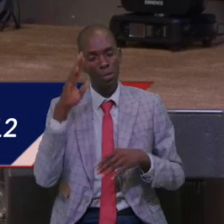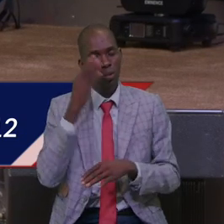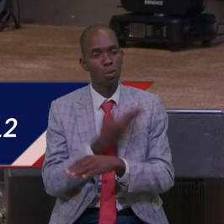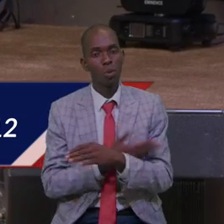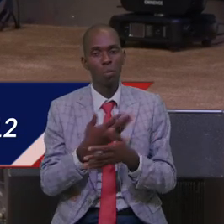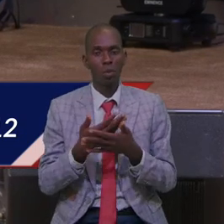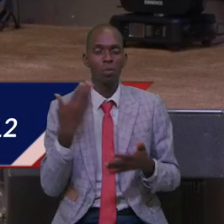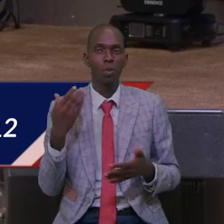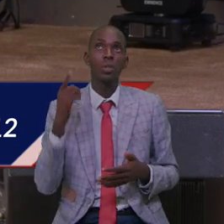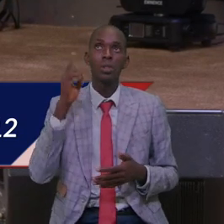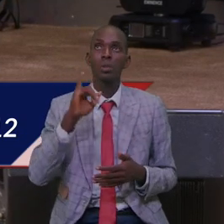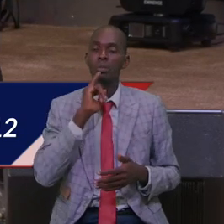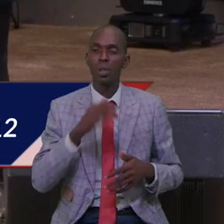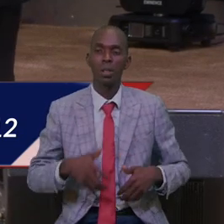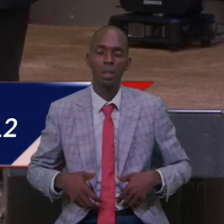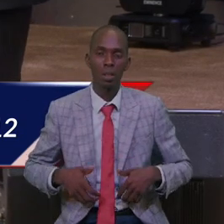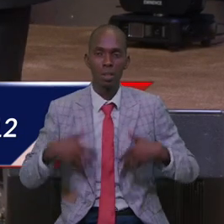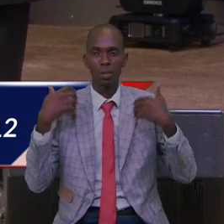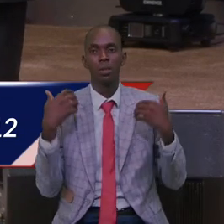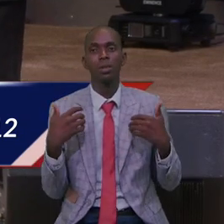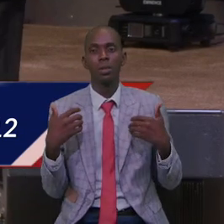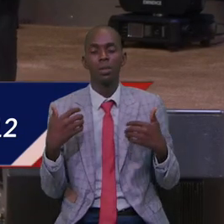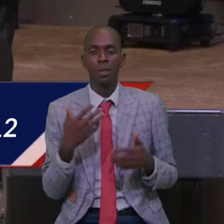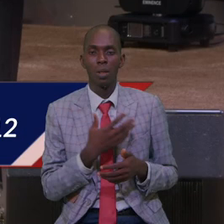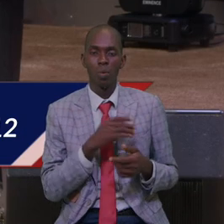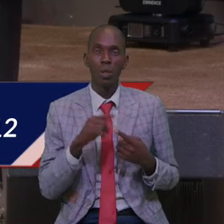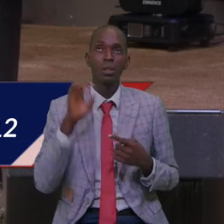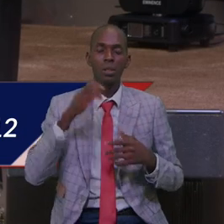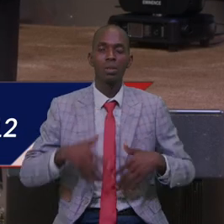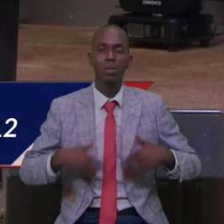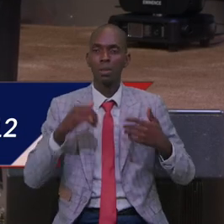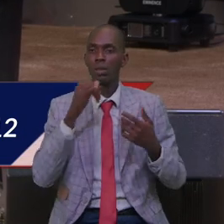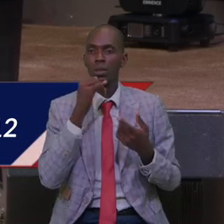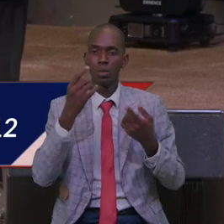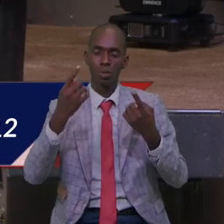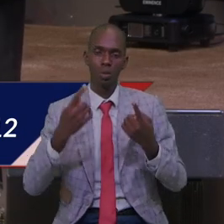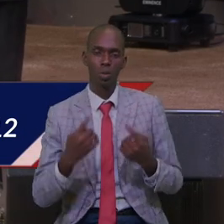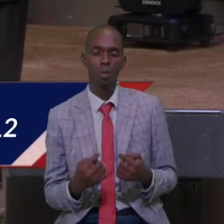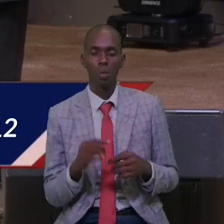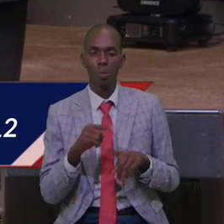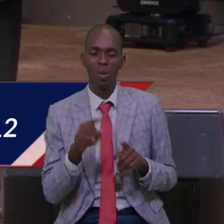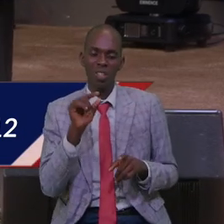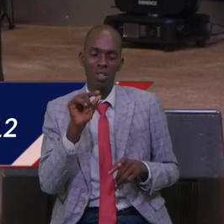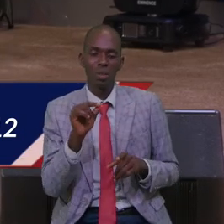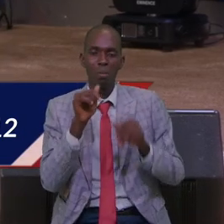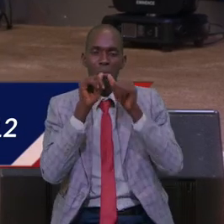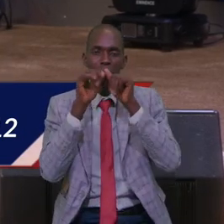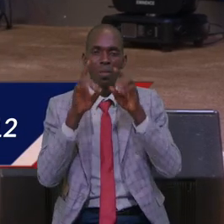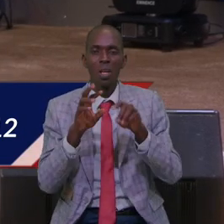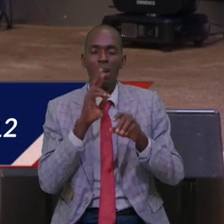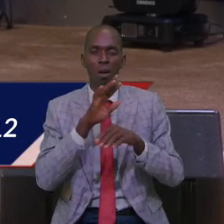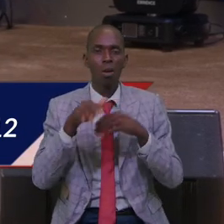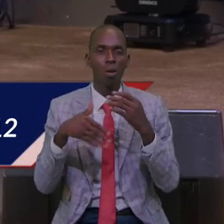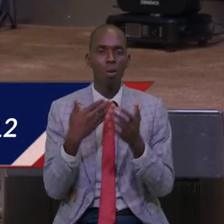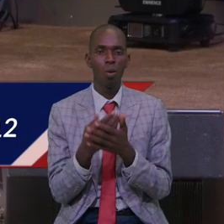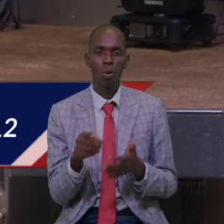the way when his wrath is kindled. But a little, blessed are all they that